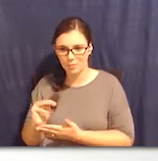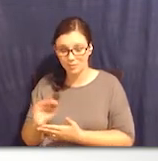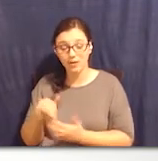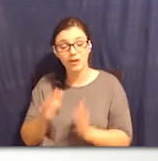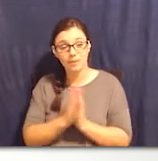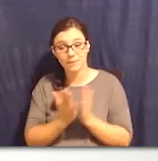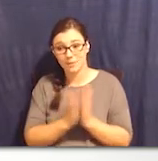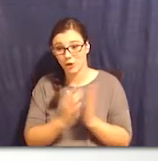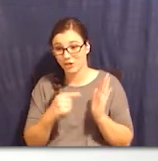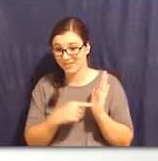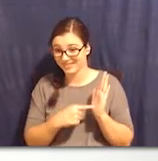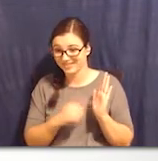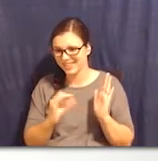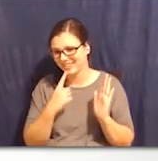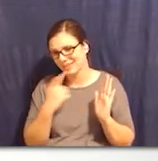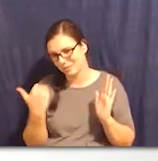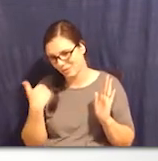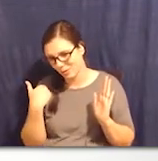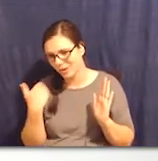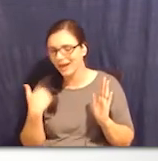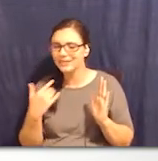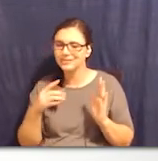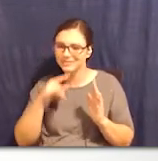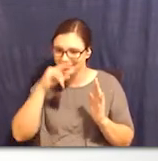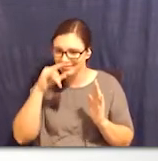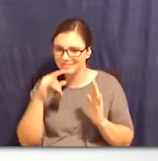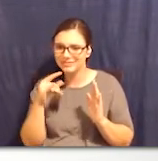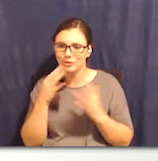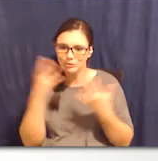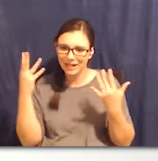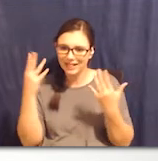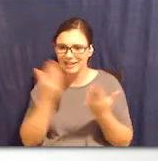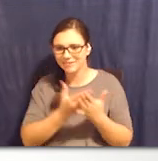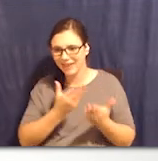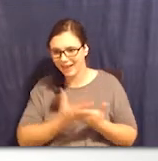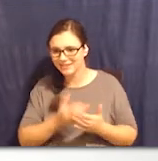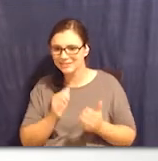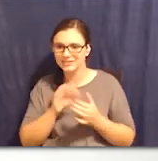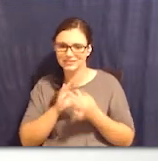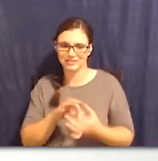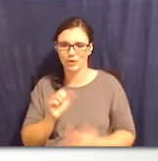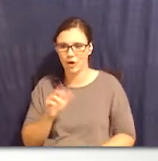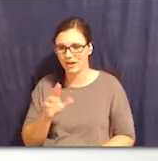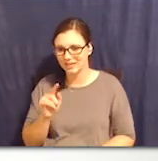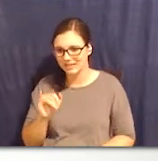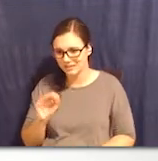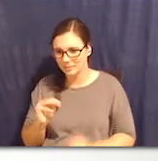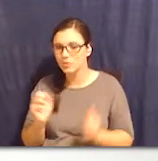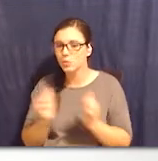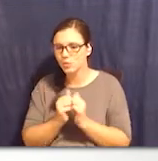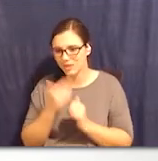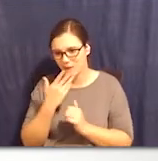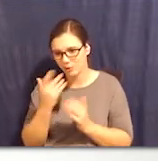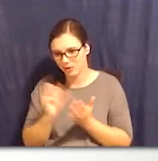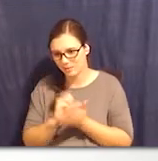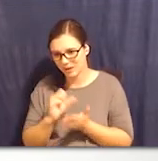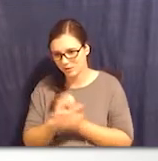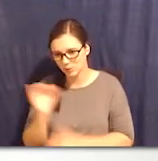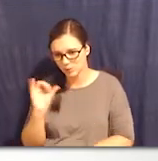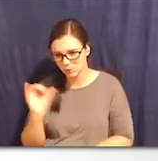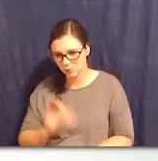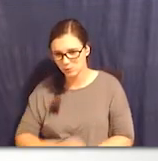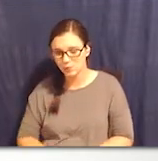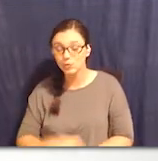platforms. And this book, as I mentioned before, once again, has child-friendly facts about autism with coloring